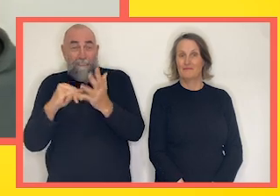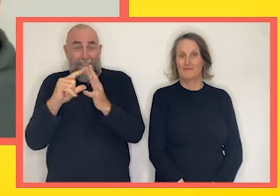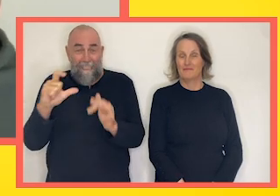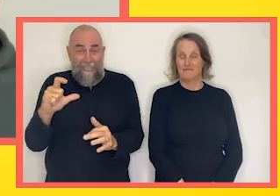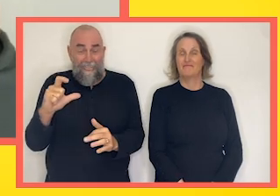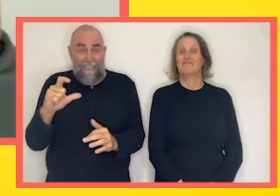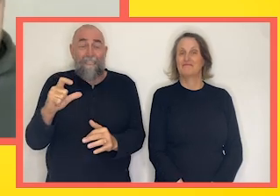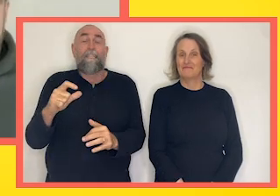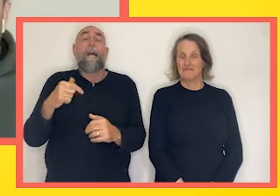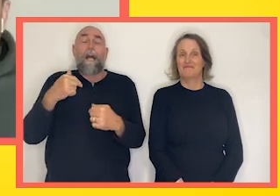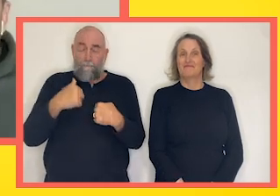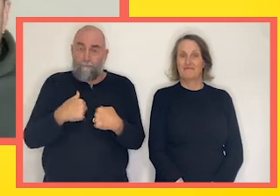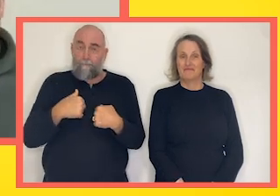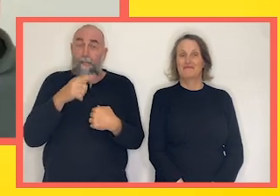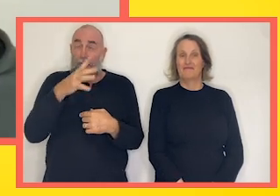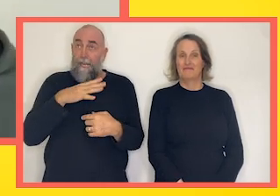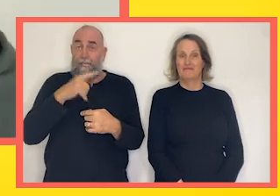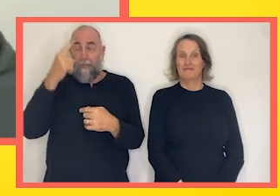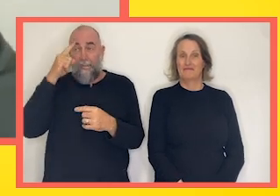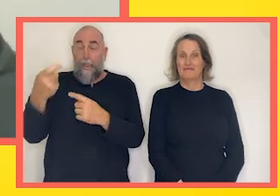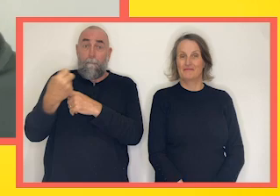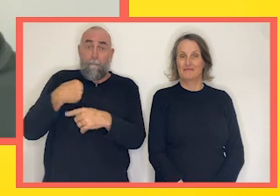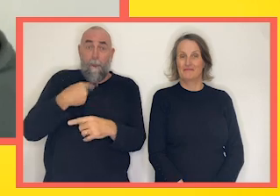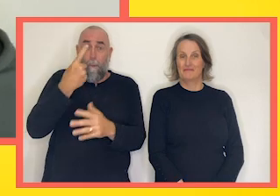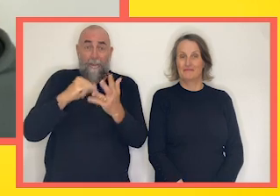32. Chunking another second off that